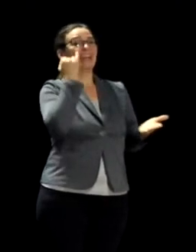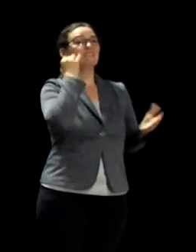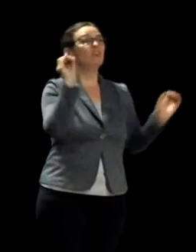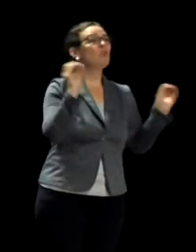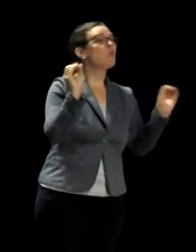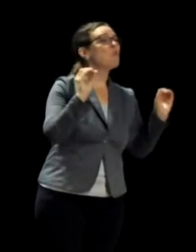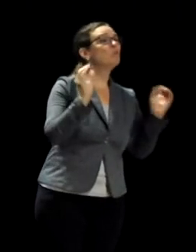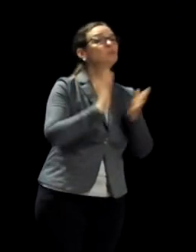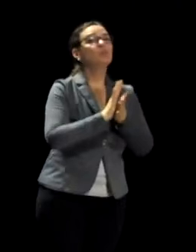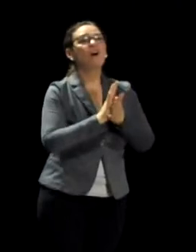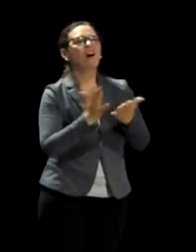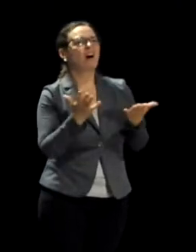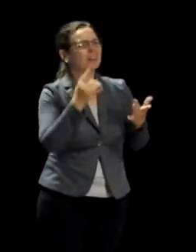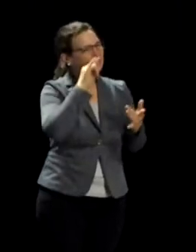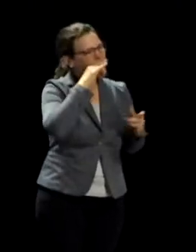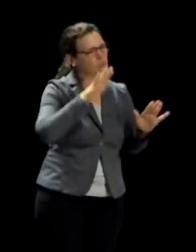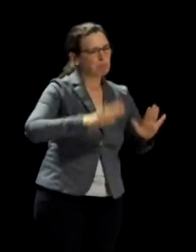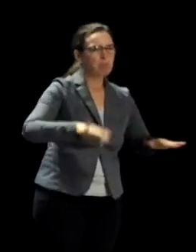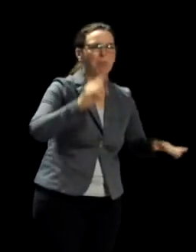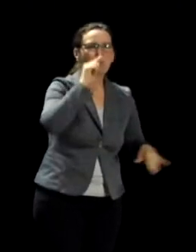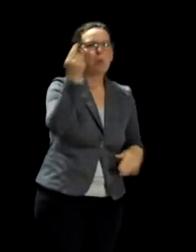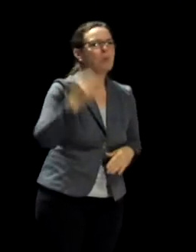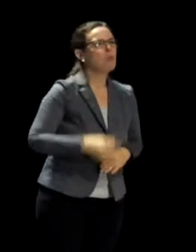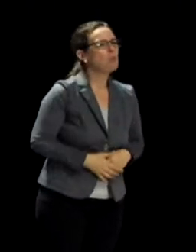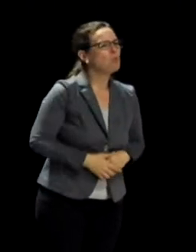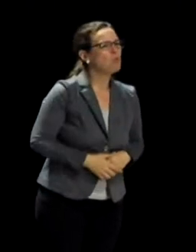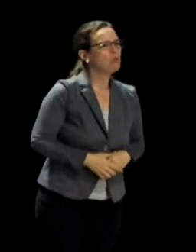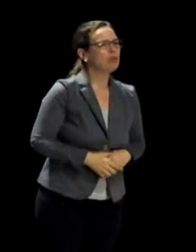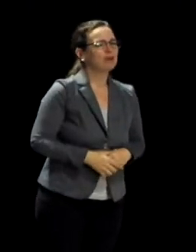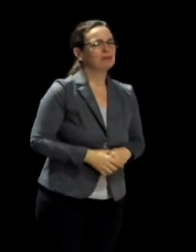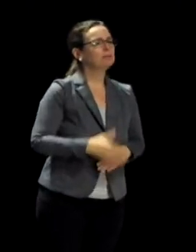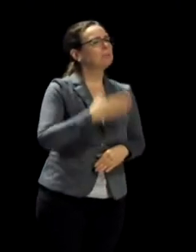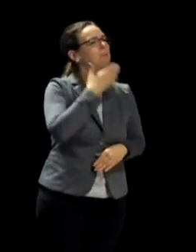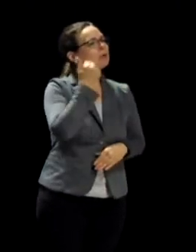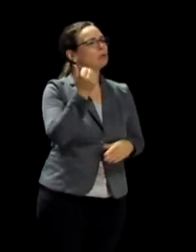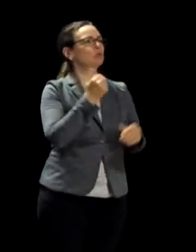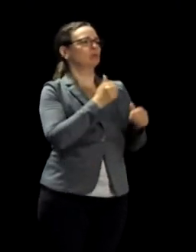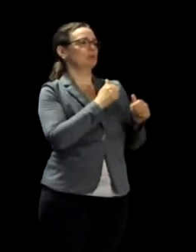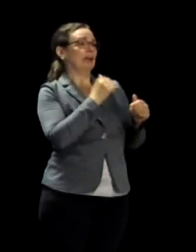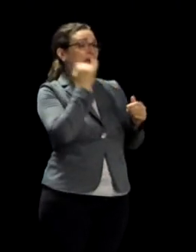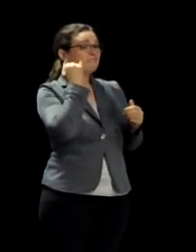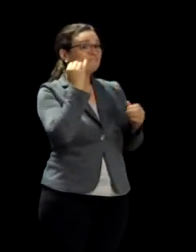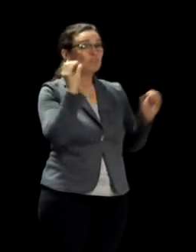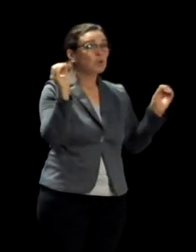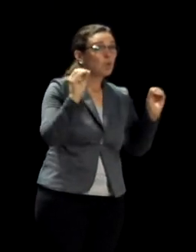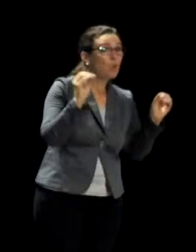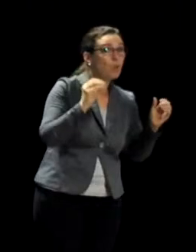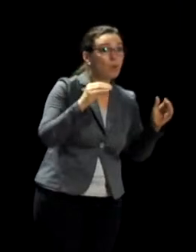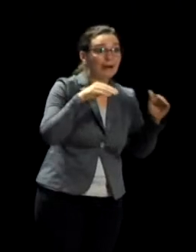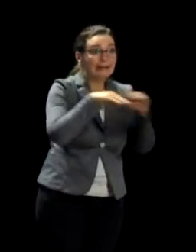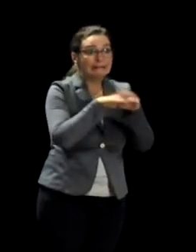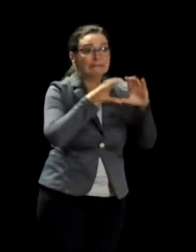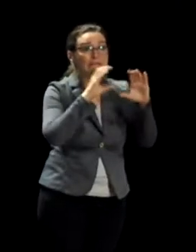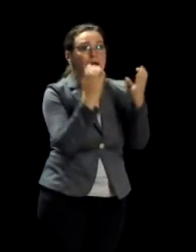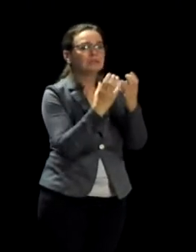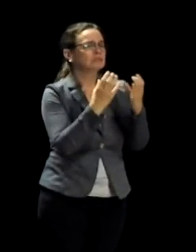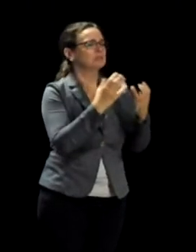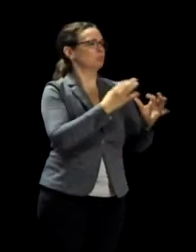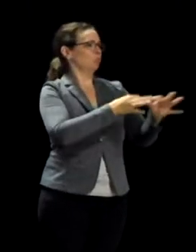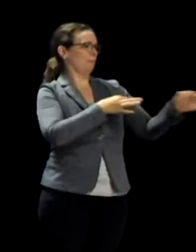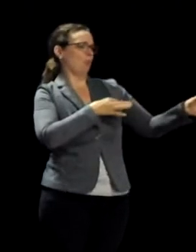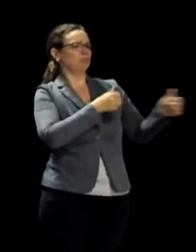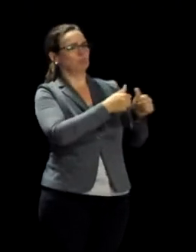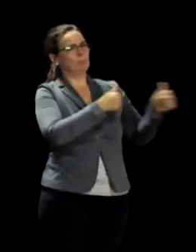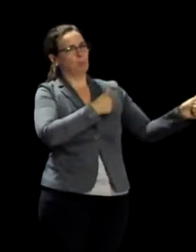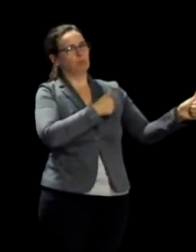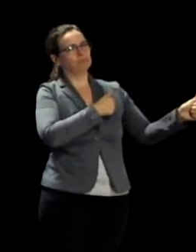to get it done, the economy will be impacted, but the children will be impacted and really set back as well. So I